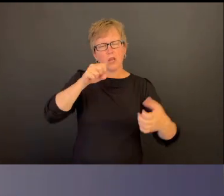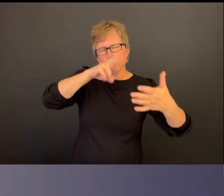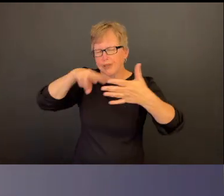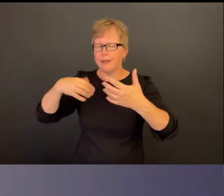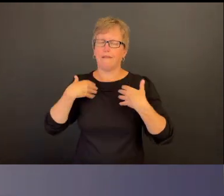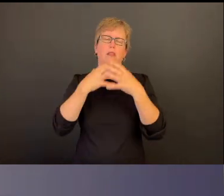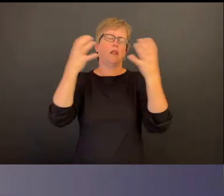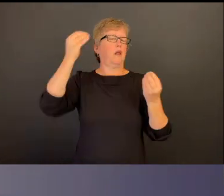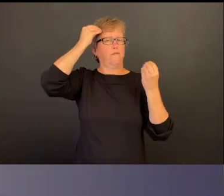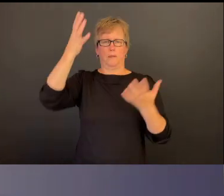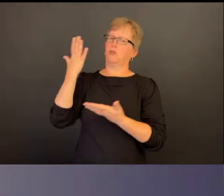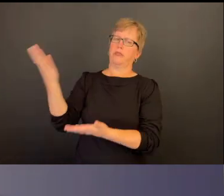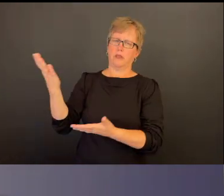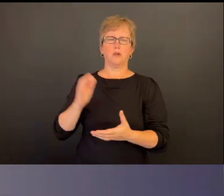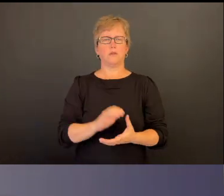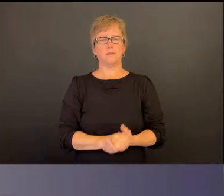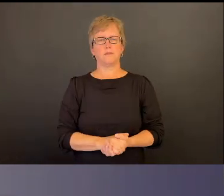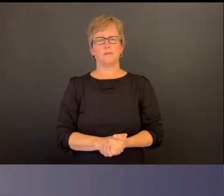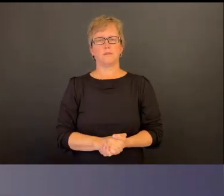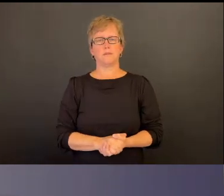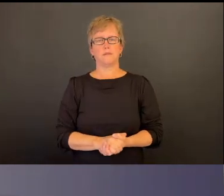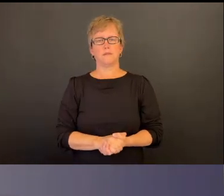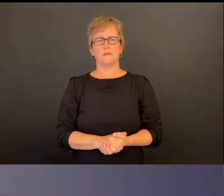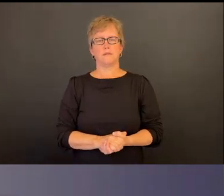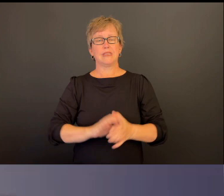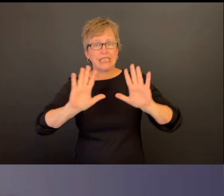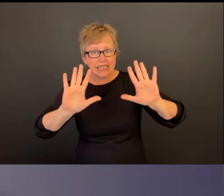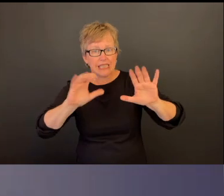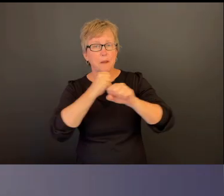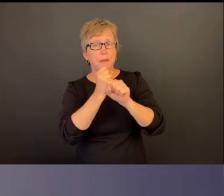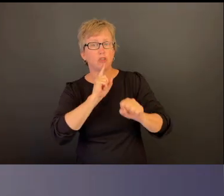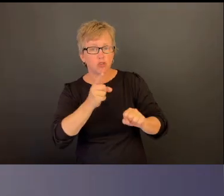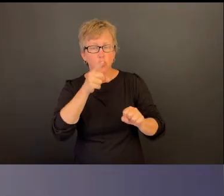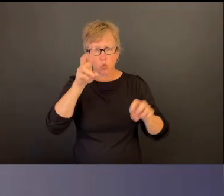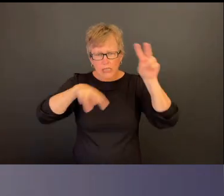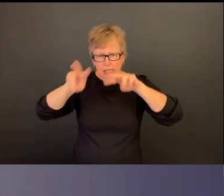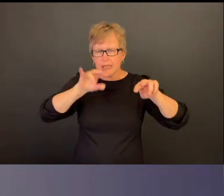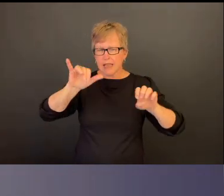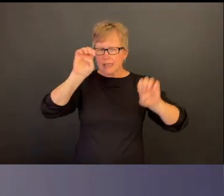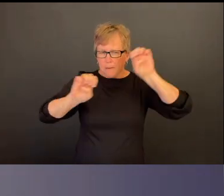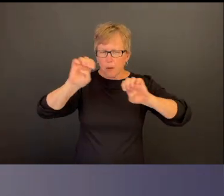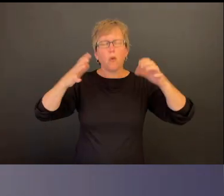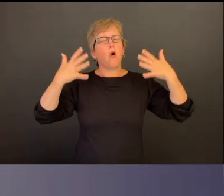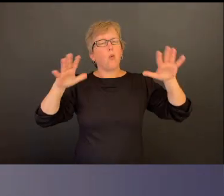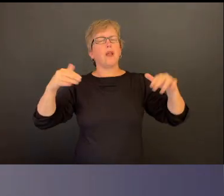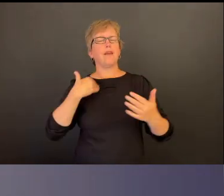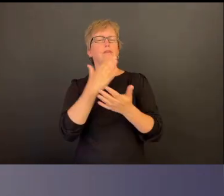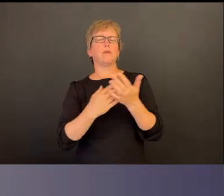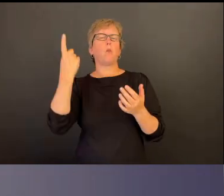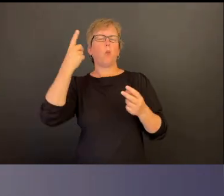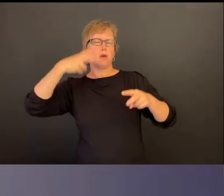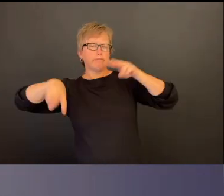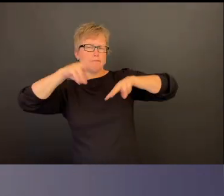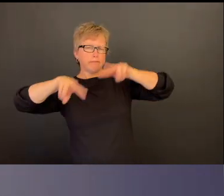your own healthcare professional. So you can get a lot of information from those studies, but always go to ones that have some kind